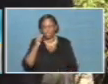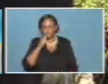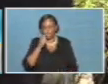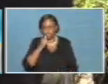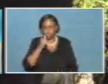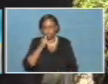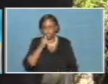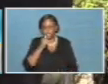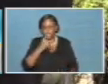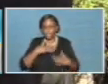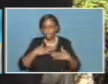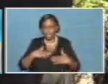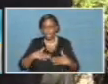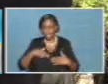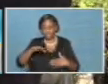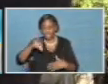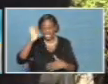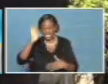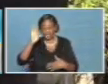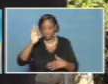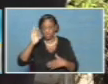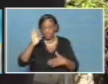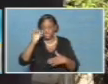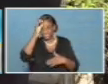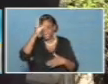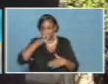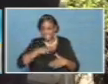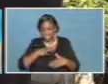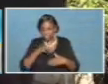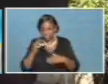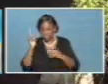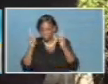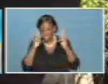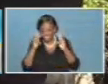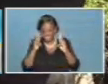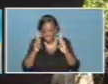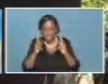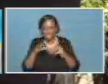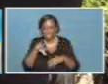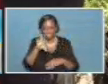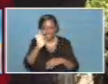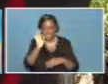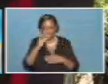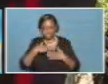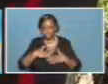group of men visiting the South Beach Canal. Investigations are ongoing.